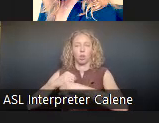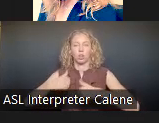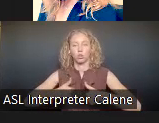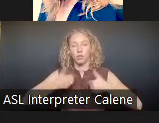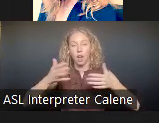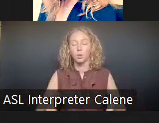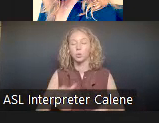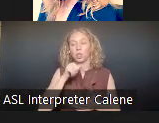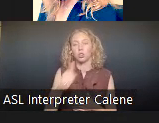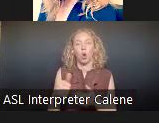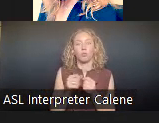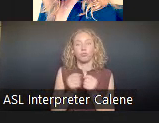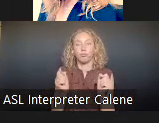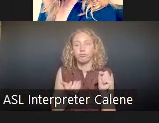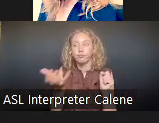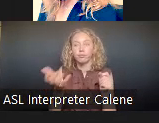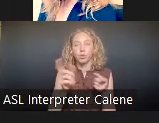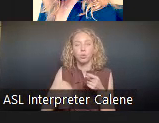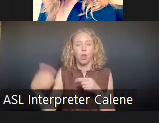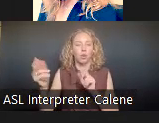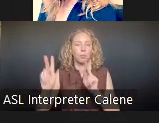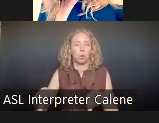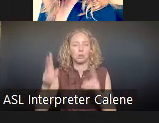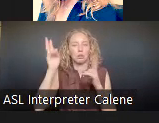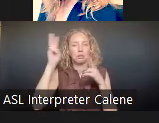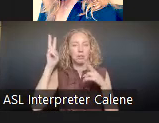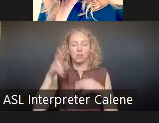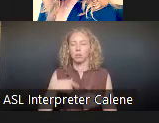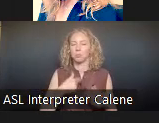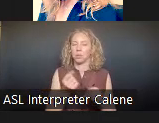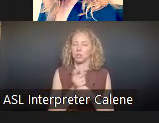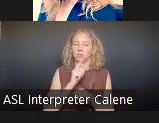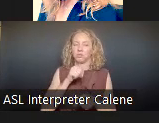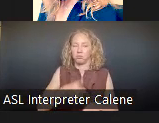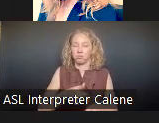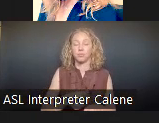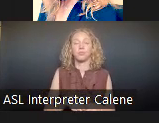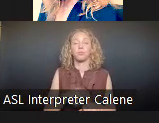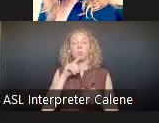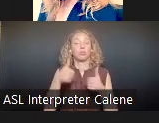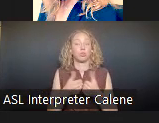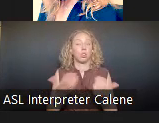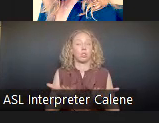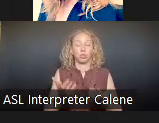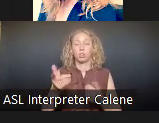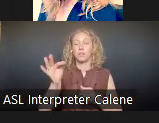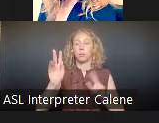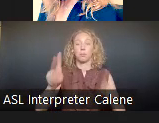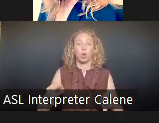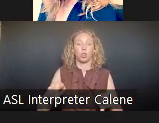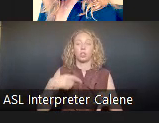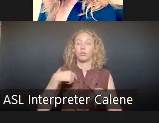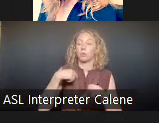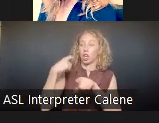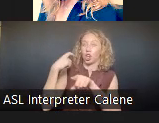don't disclose inadvertently to anyone else. But the challenge on that end is that oftentimes when someone gets a cold call,